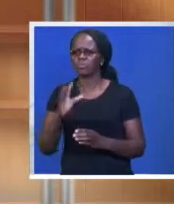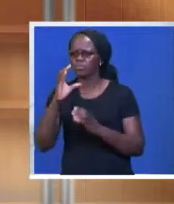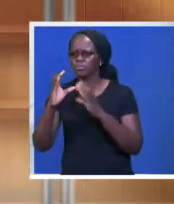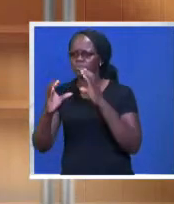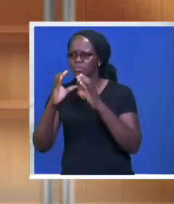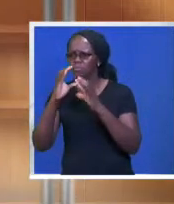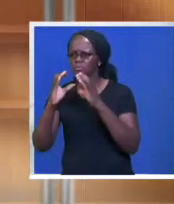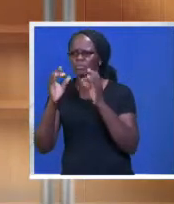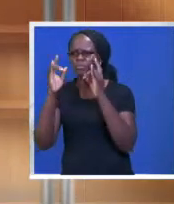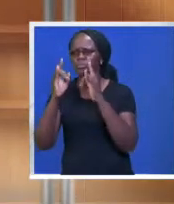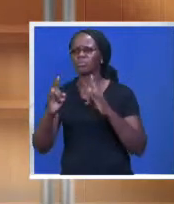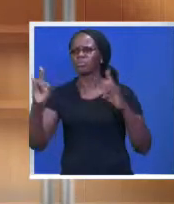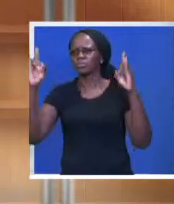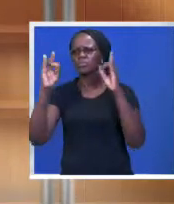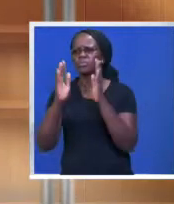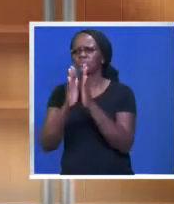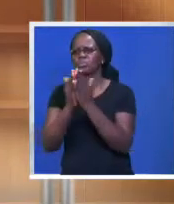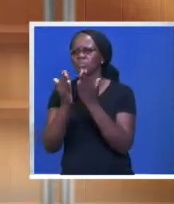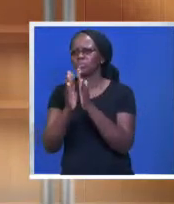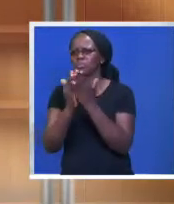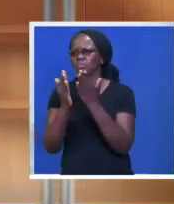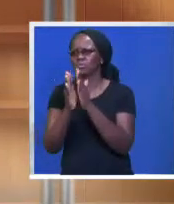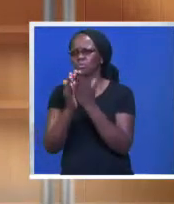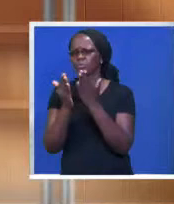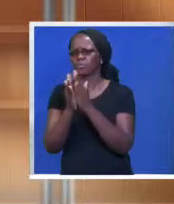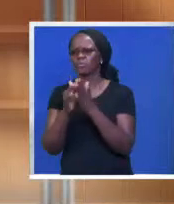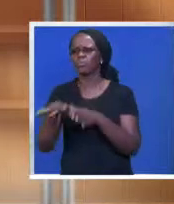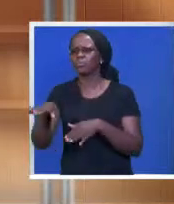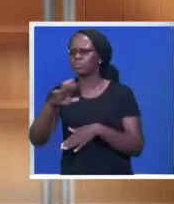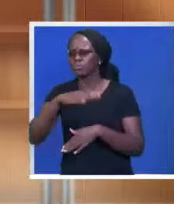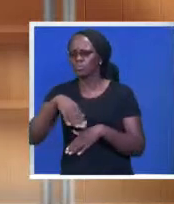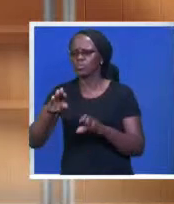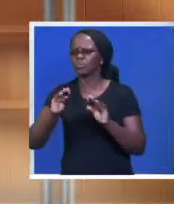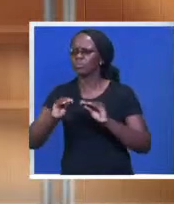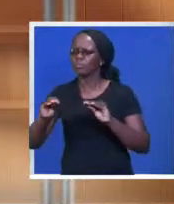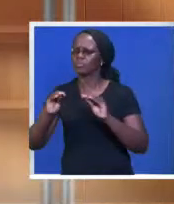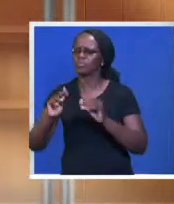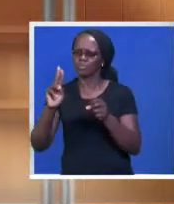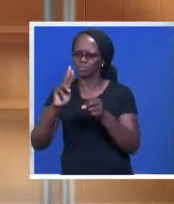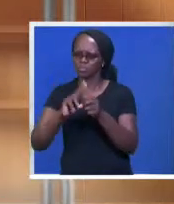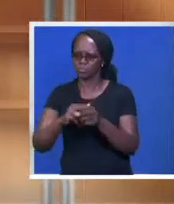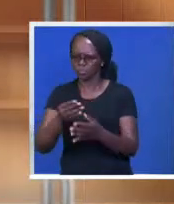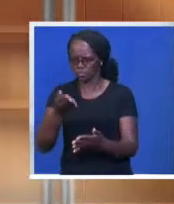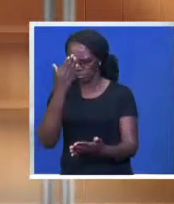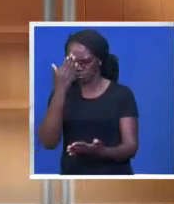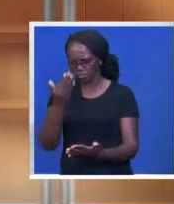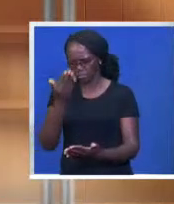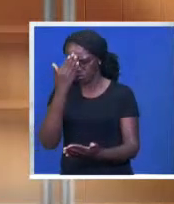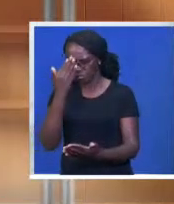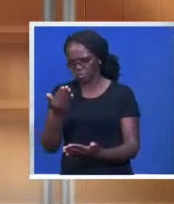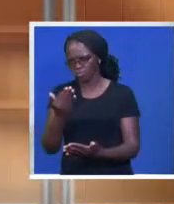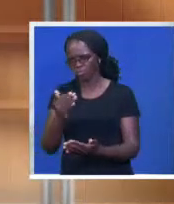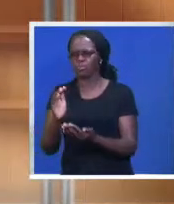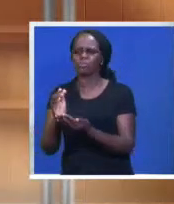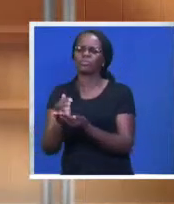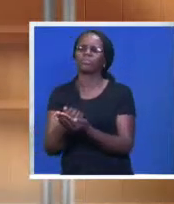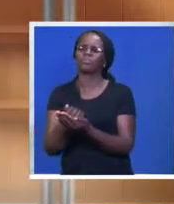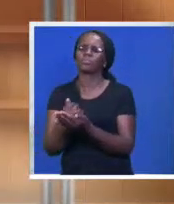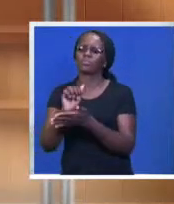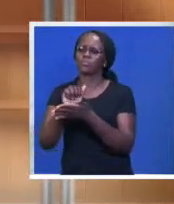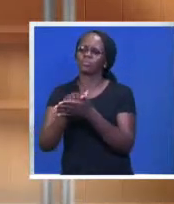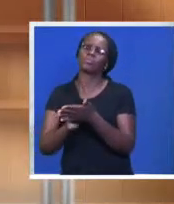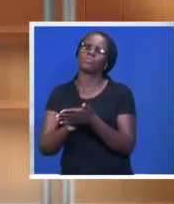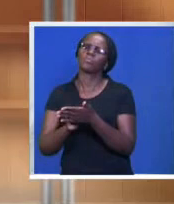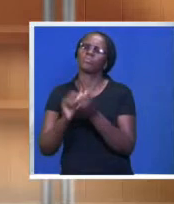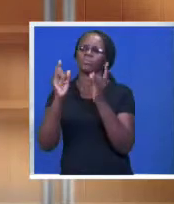everything. Everything we are teaching or everything we're learning about, we are taking it from the Bible, since our religious education is only